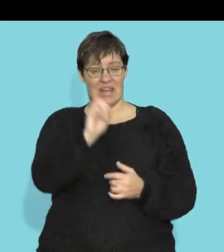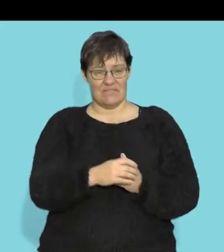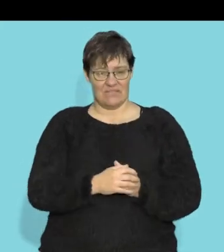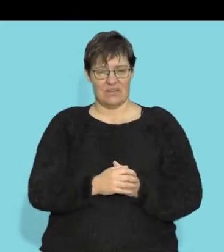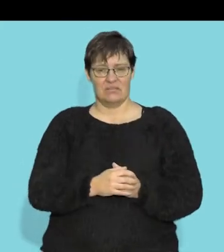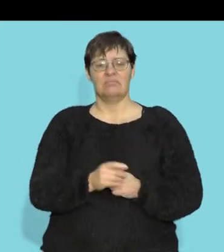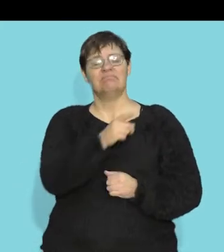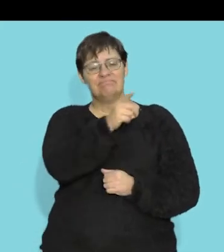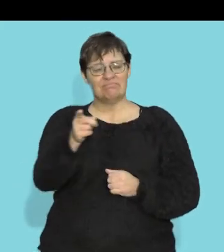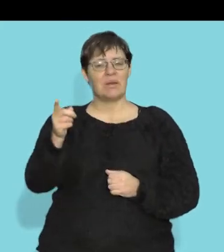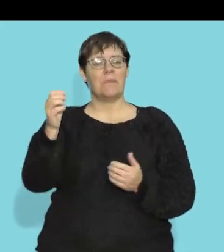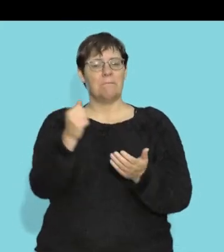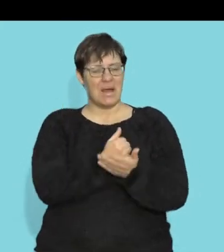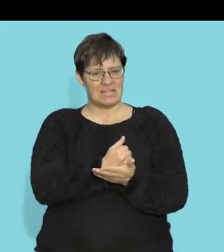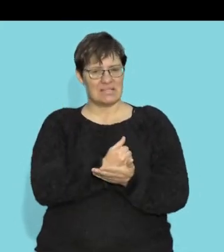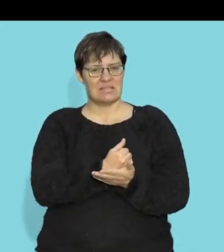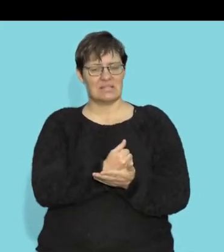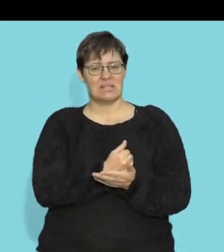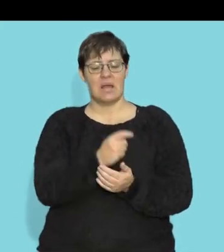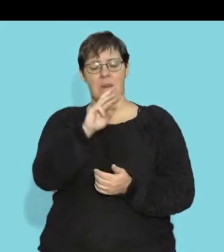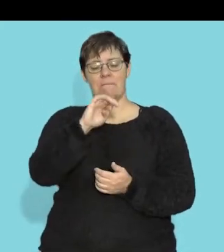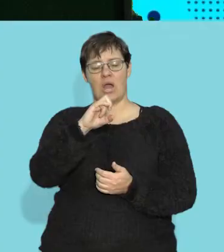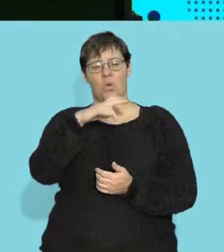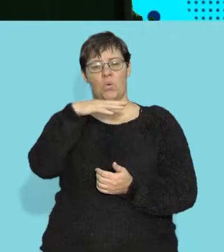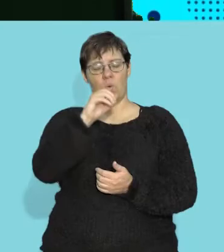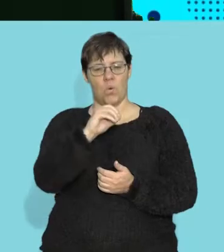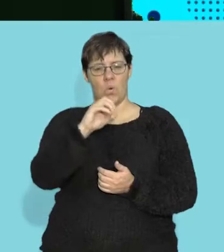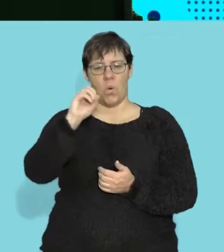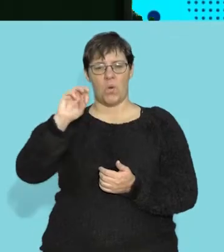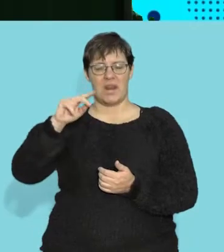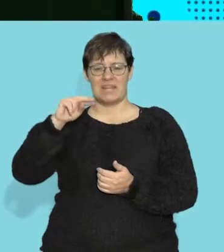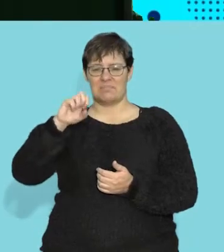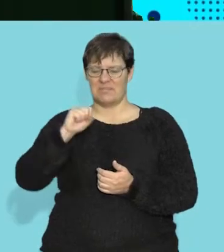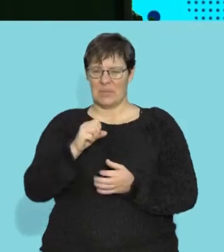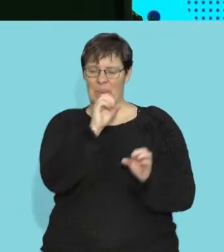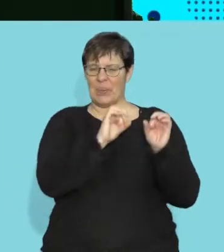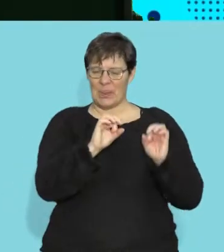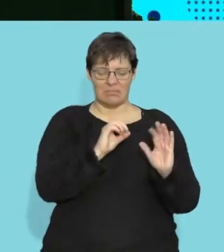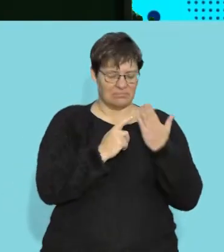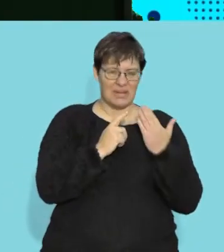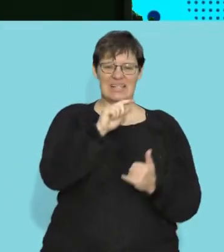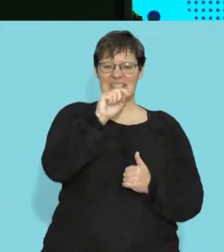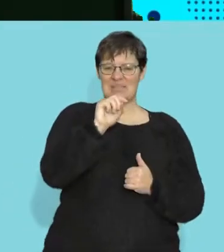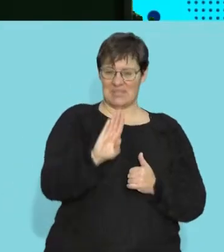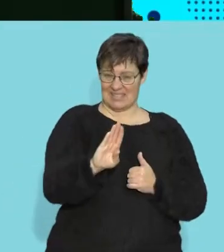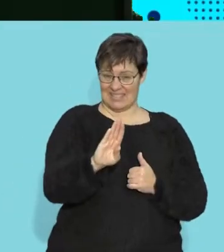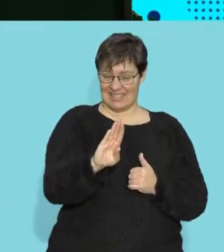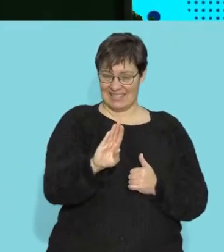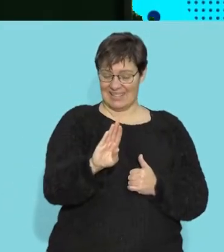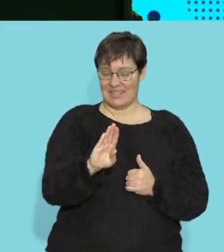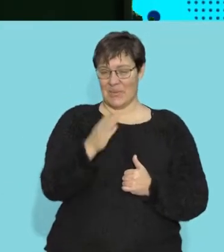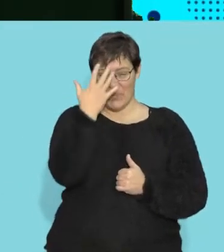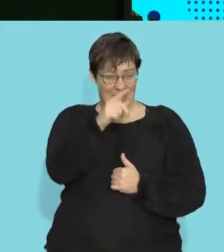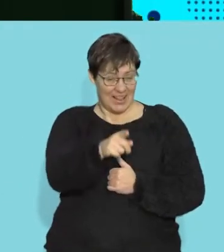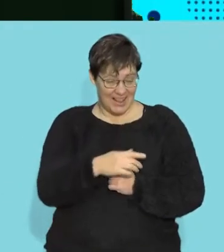with microorganisms, right? So when we get to tuberculosis or TB, right, we can link it to